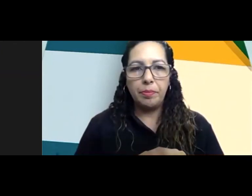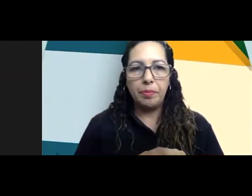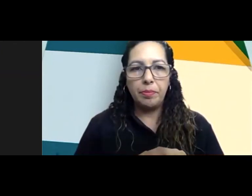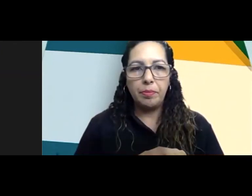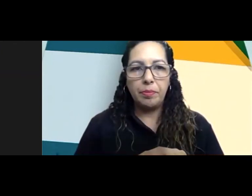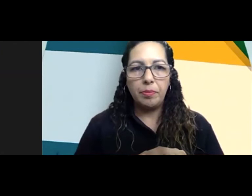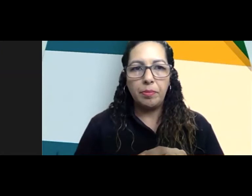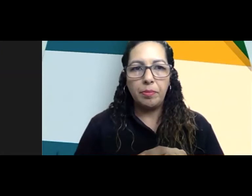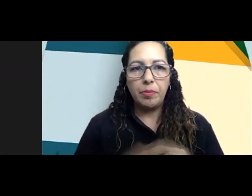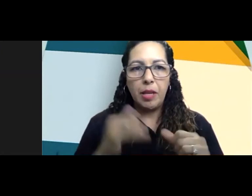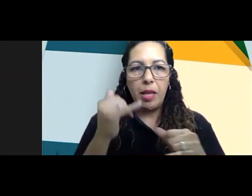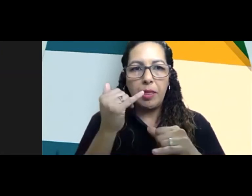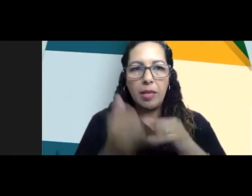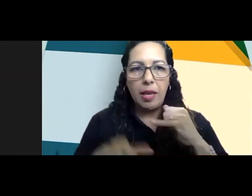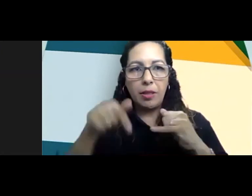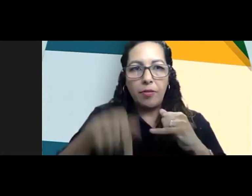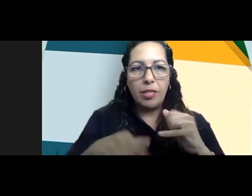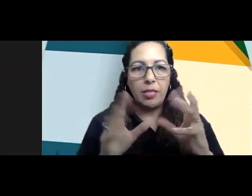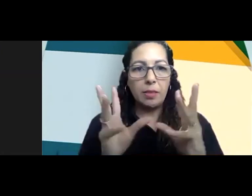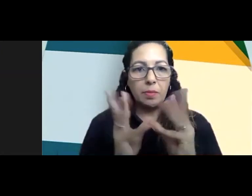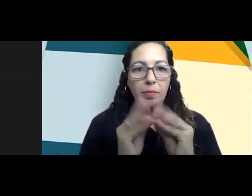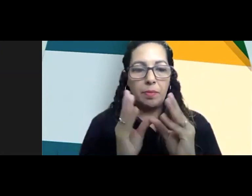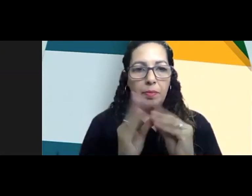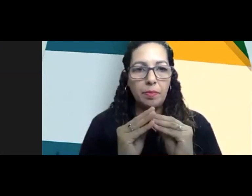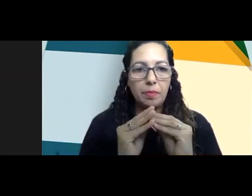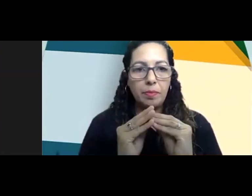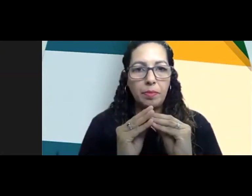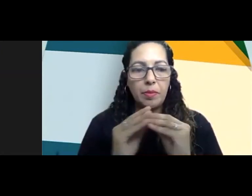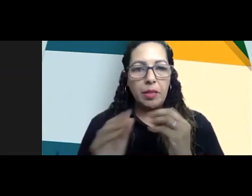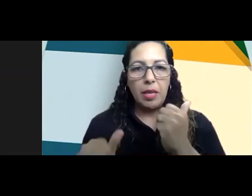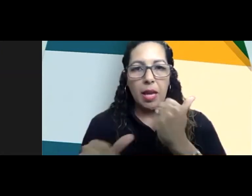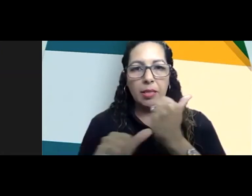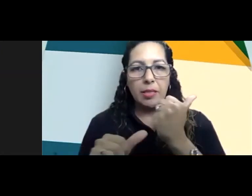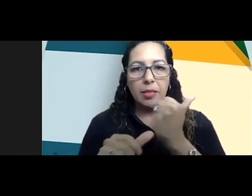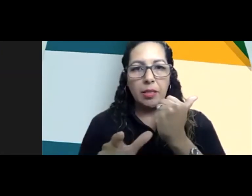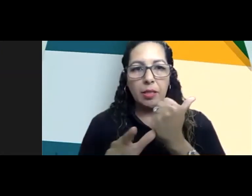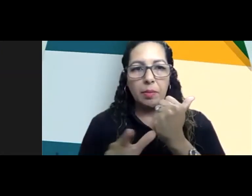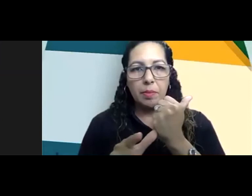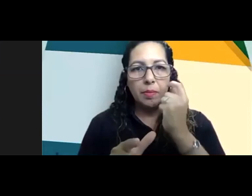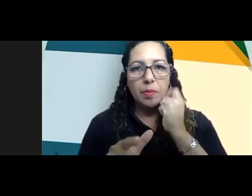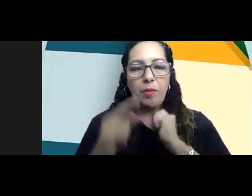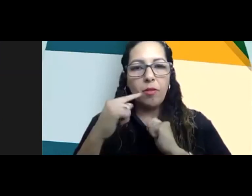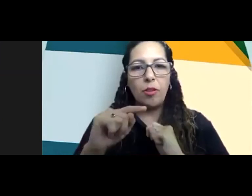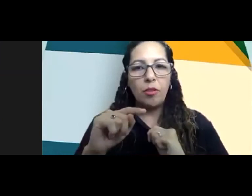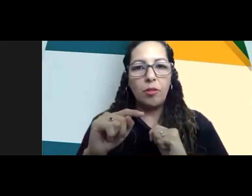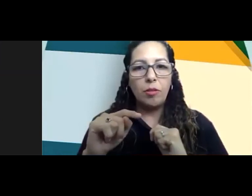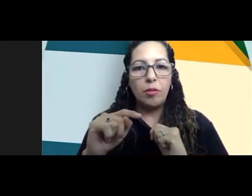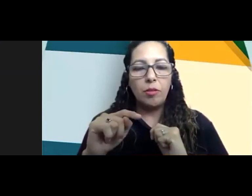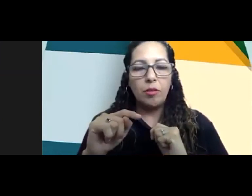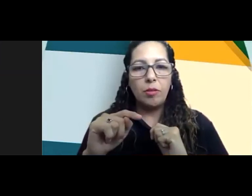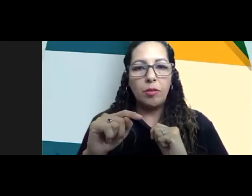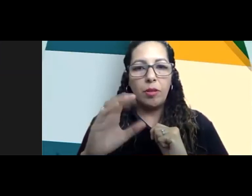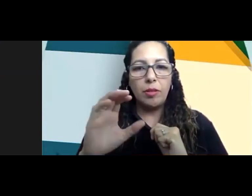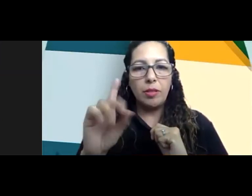this pre-bid conference, the Assistant Deputy Secretary for Disaster Recovery, Maria del